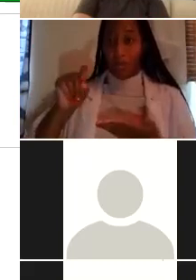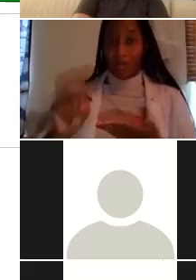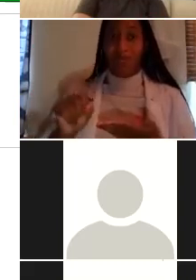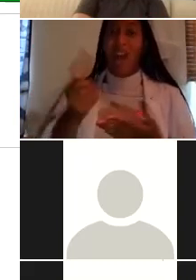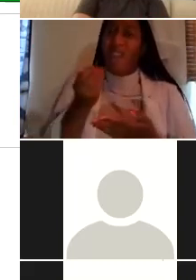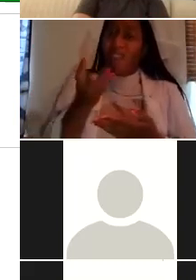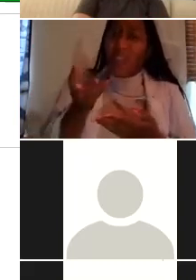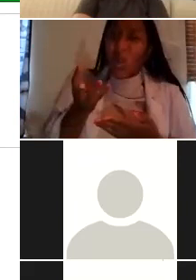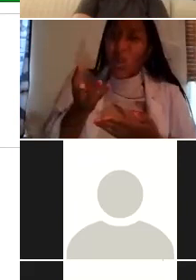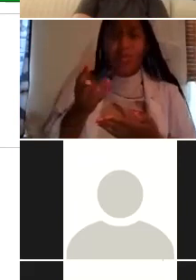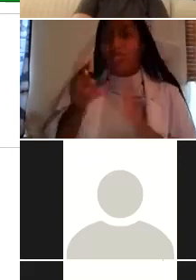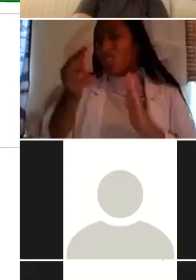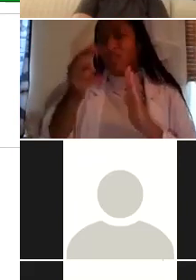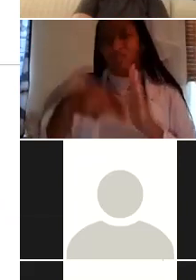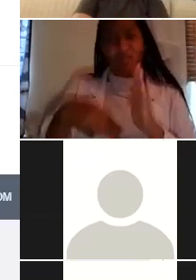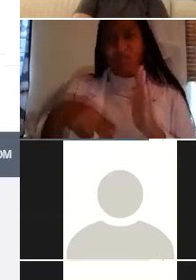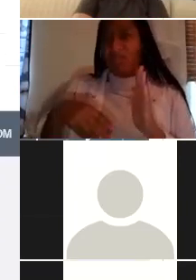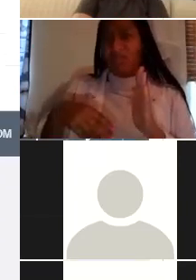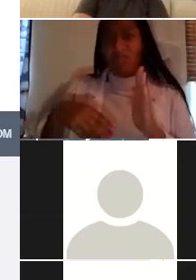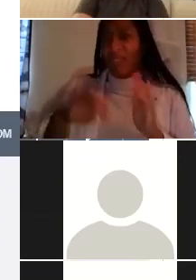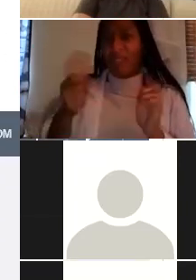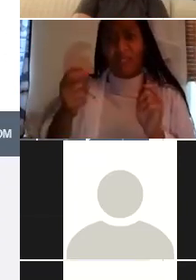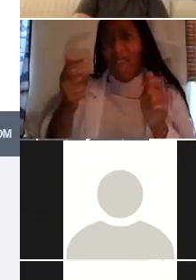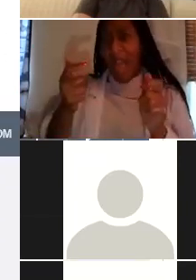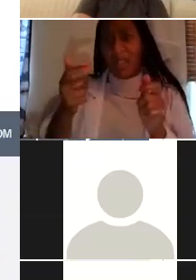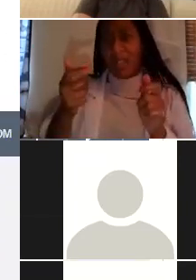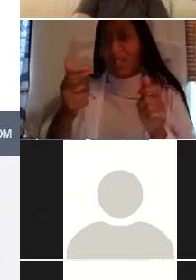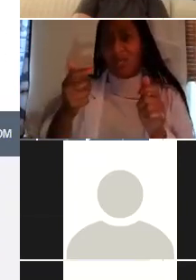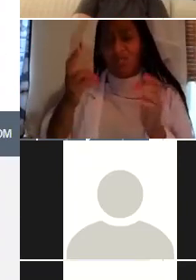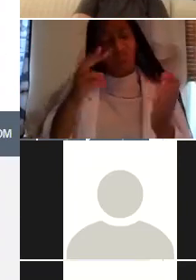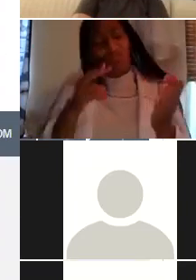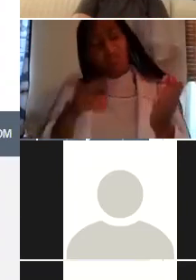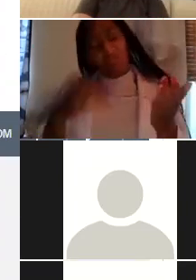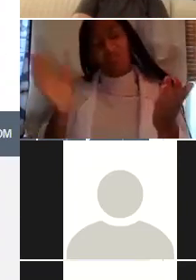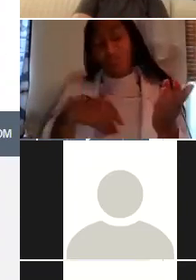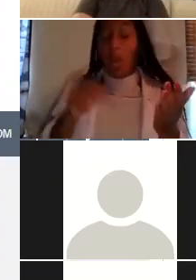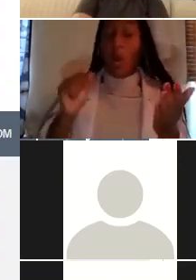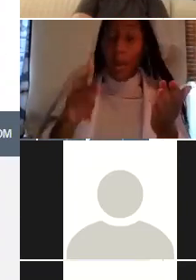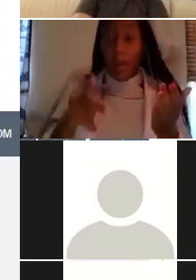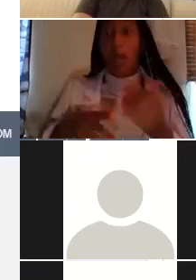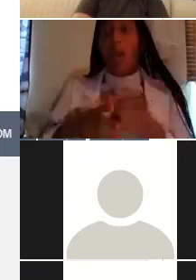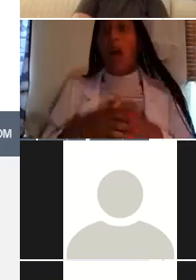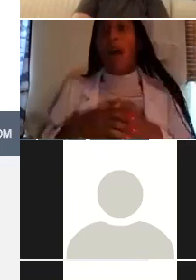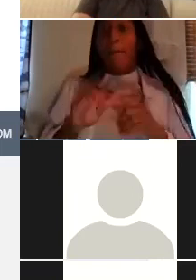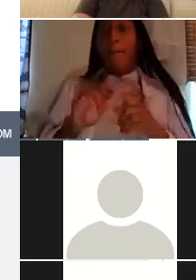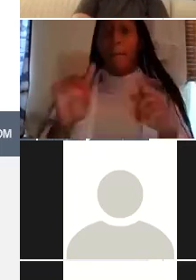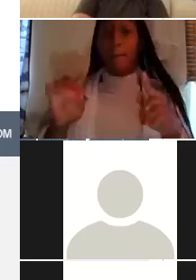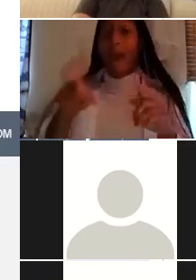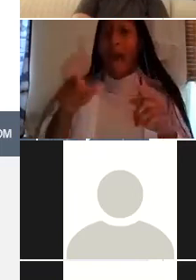I put this information on temperature in here so you can have a